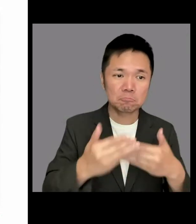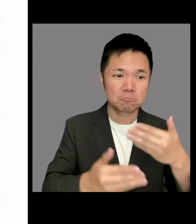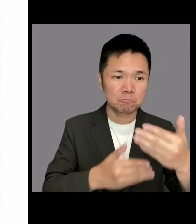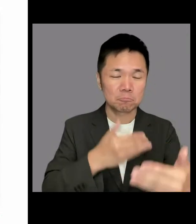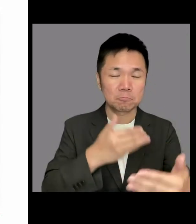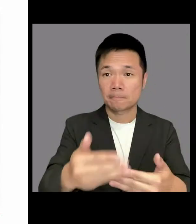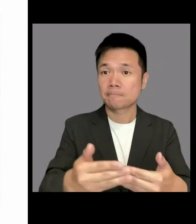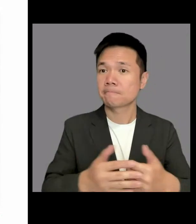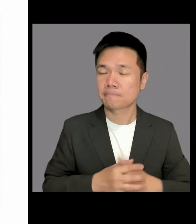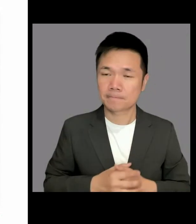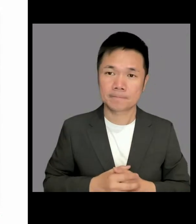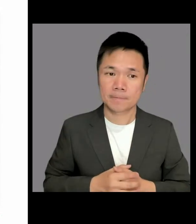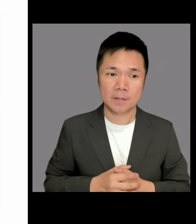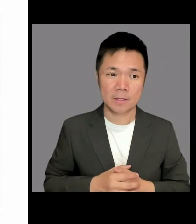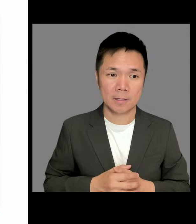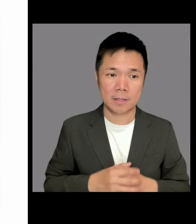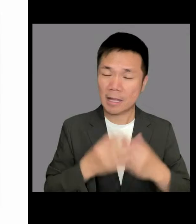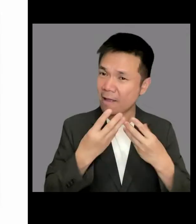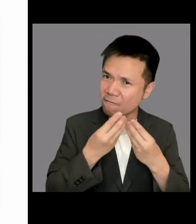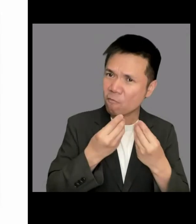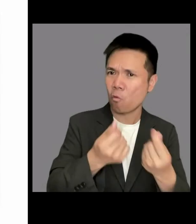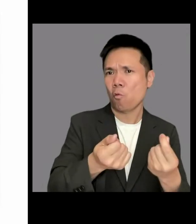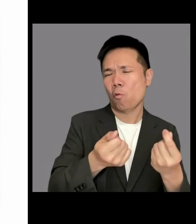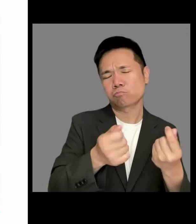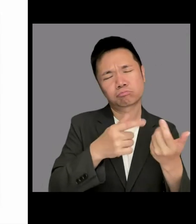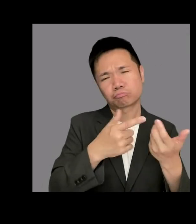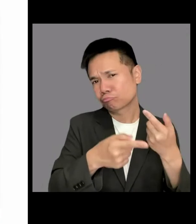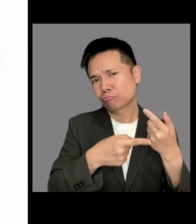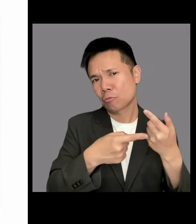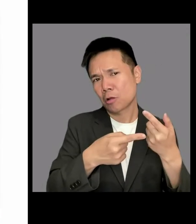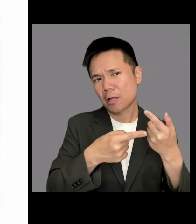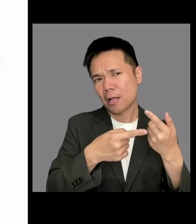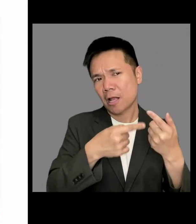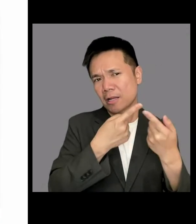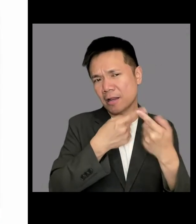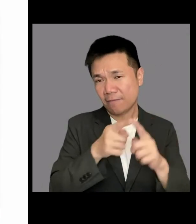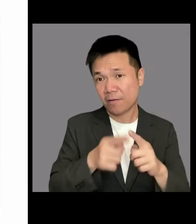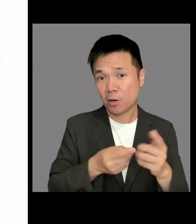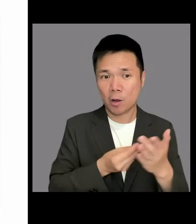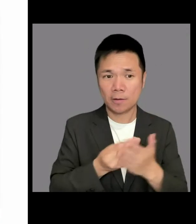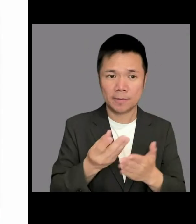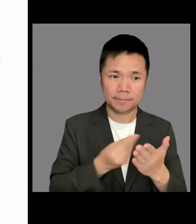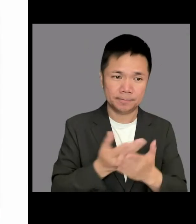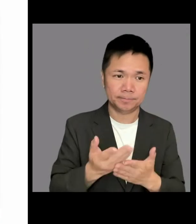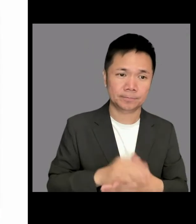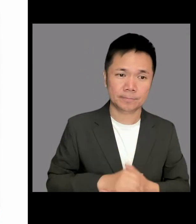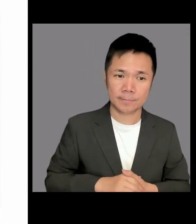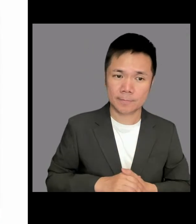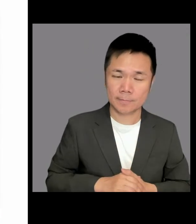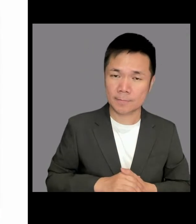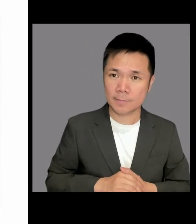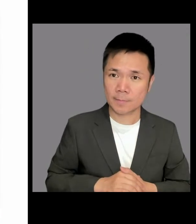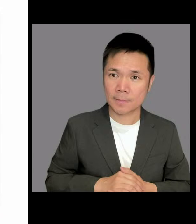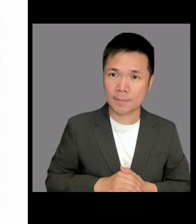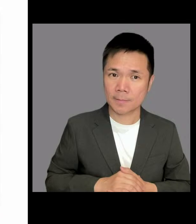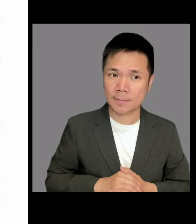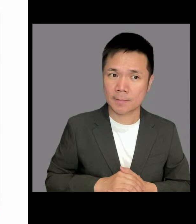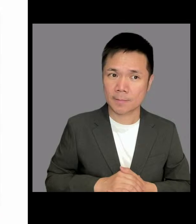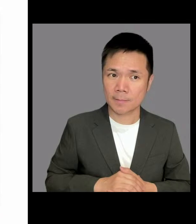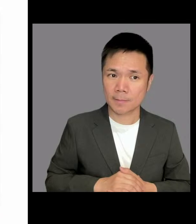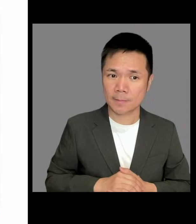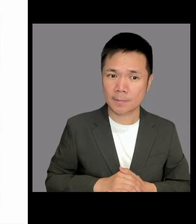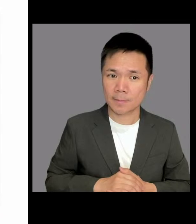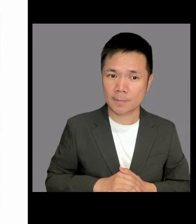There's also different other kinds of content that are allowed in certain elements, and those are also noted in the spec.